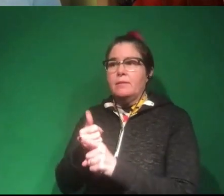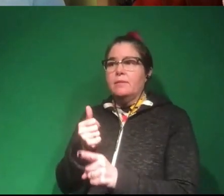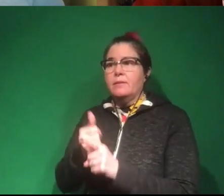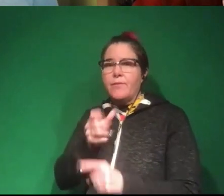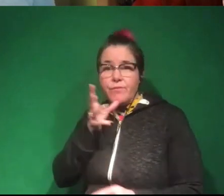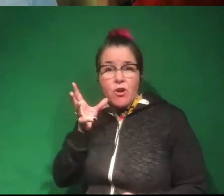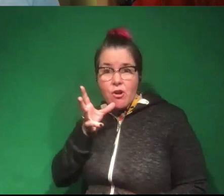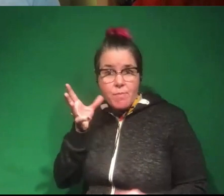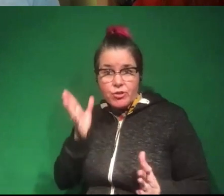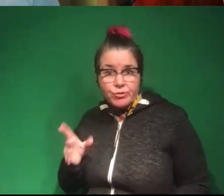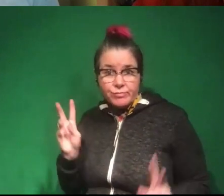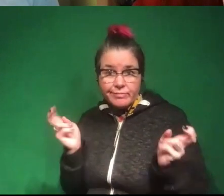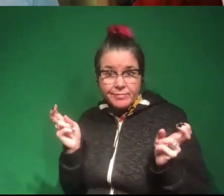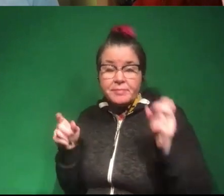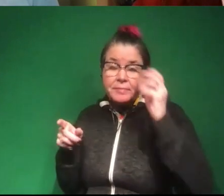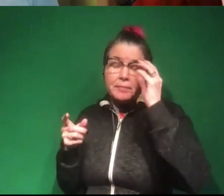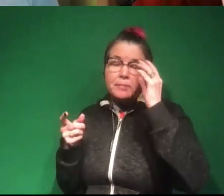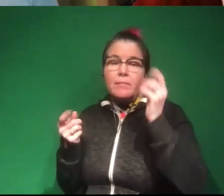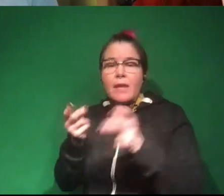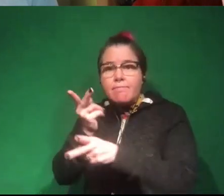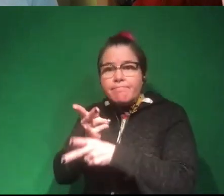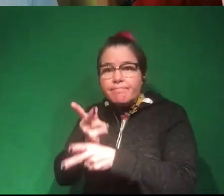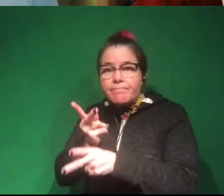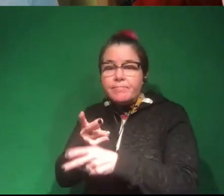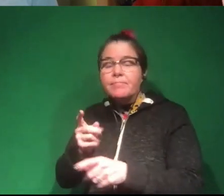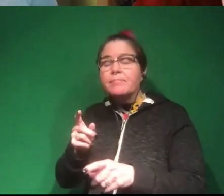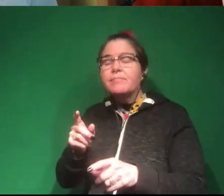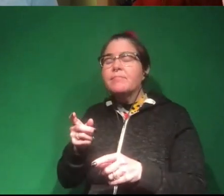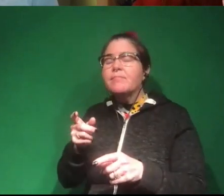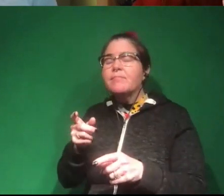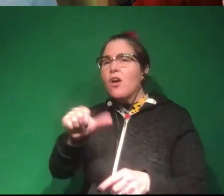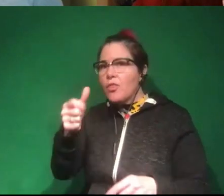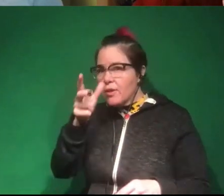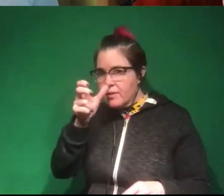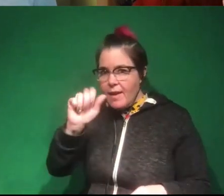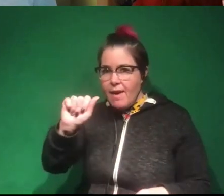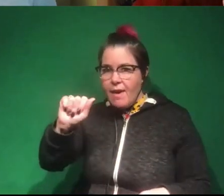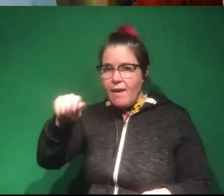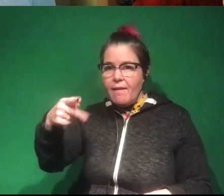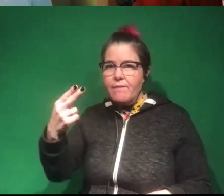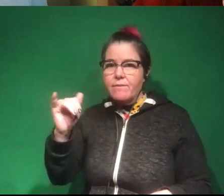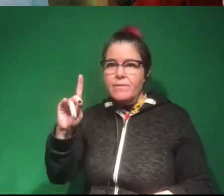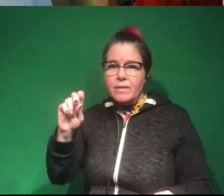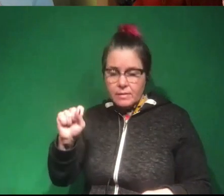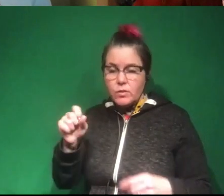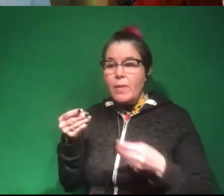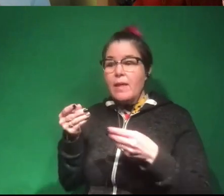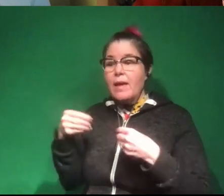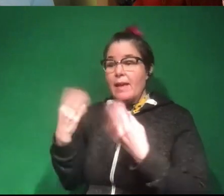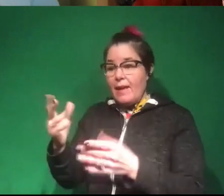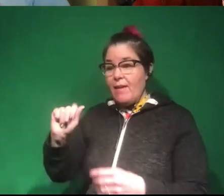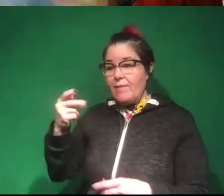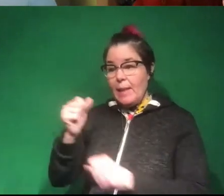farmers. They can tend to colonies of other insects called aphids, and they give the aphids